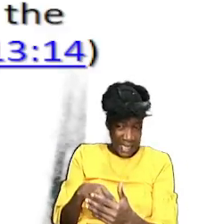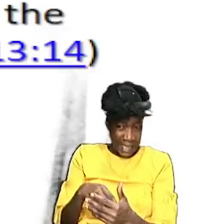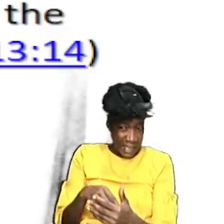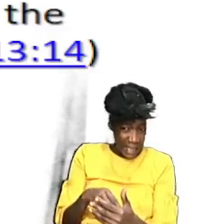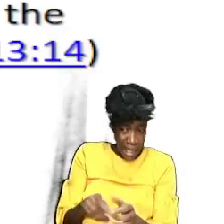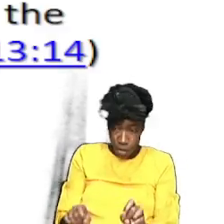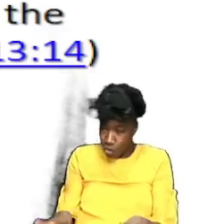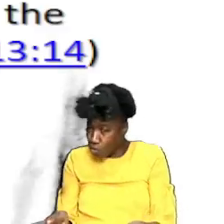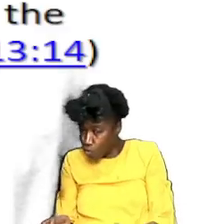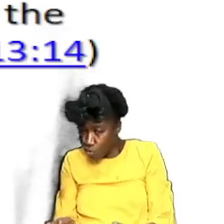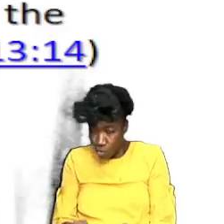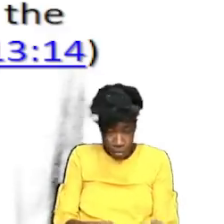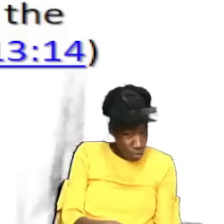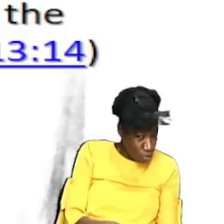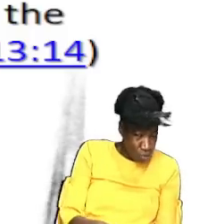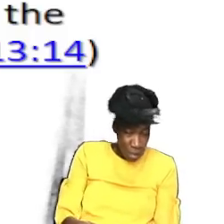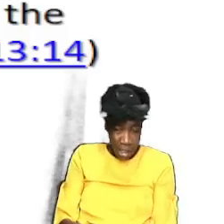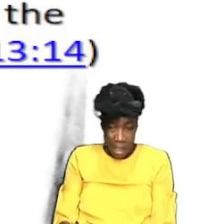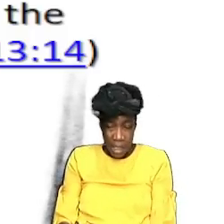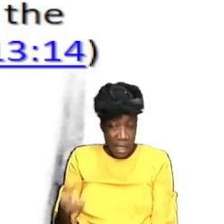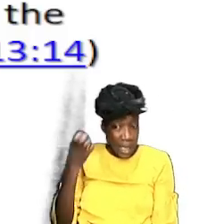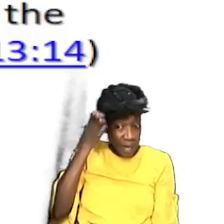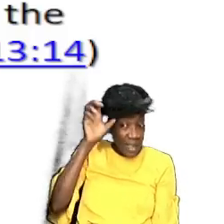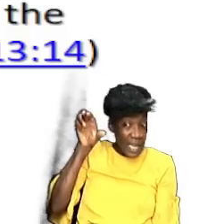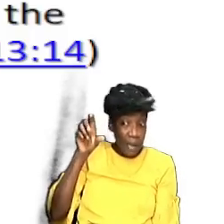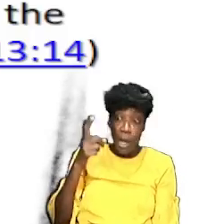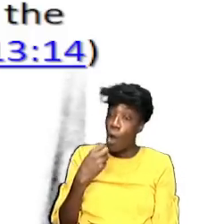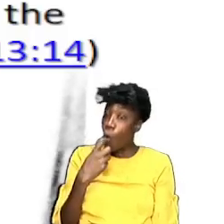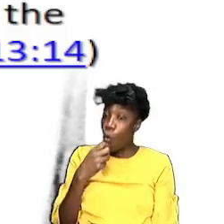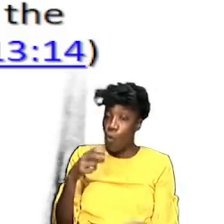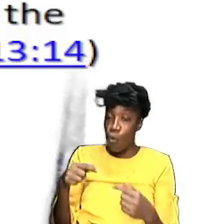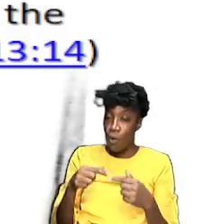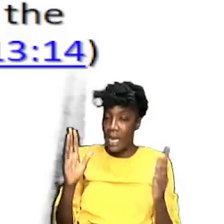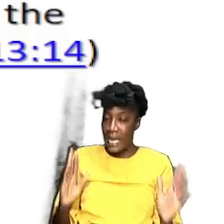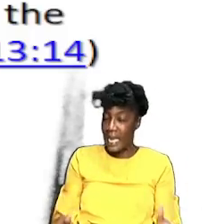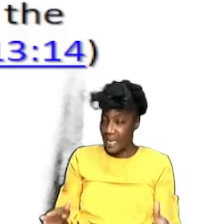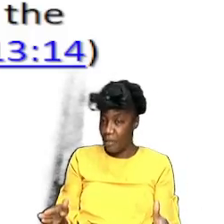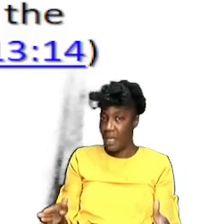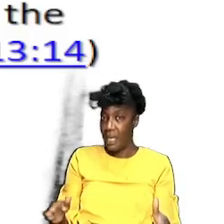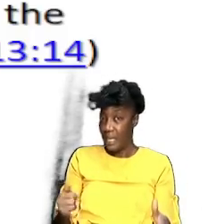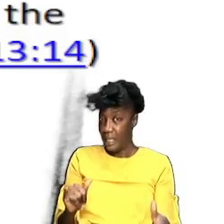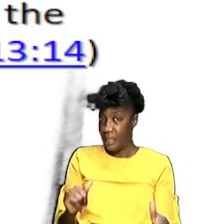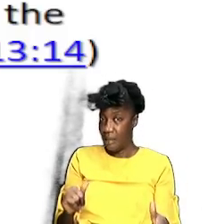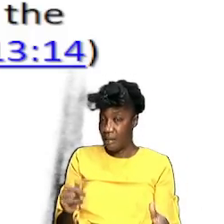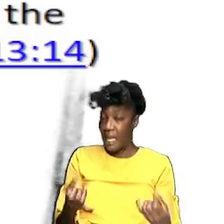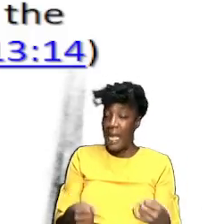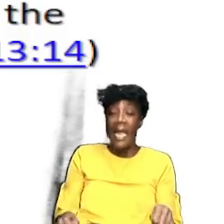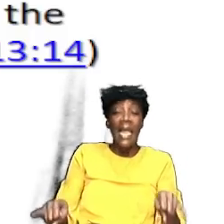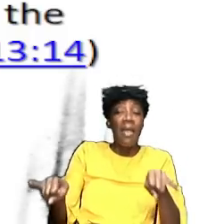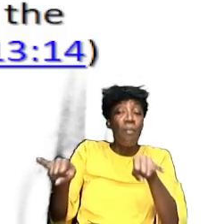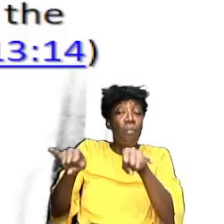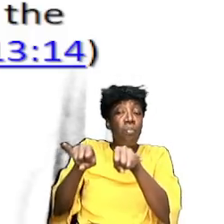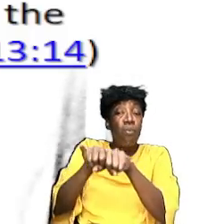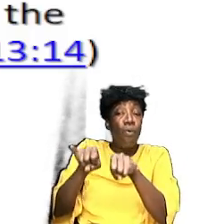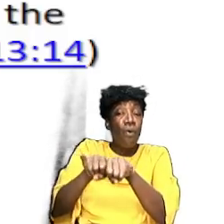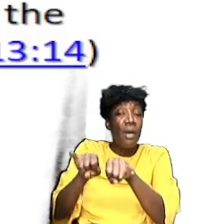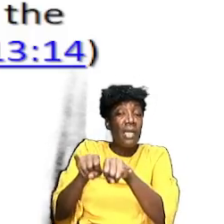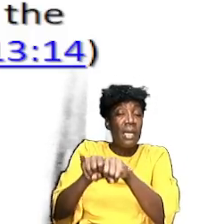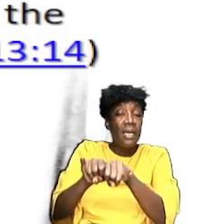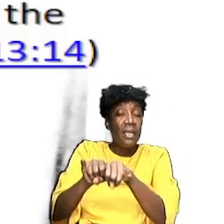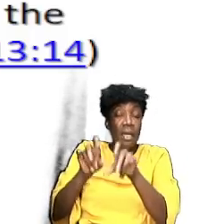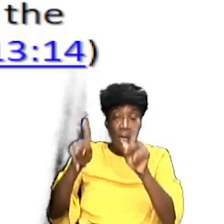He went on to tell you now who the enemy was. And this is very, very important as we talk about putting on the